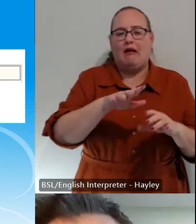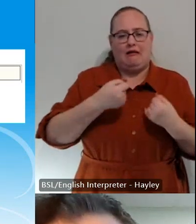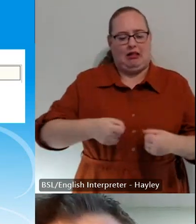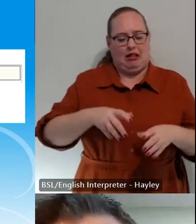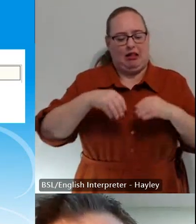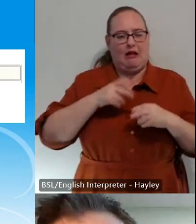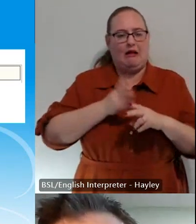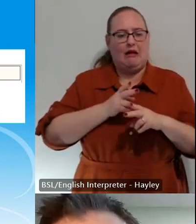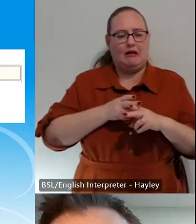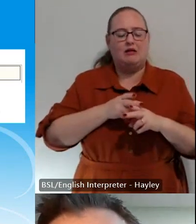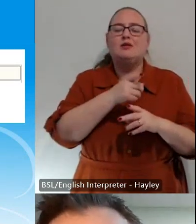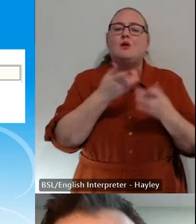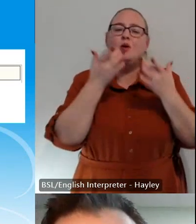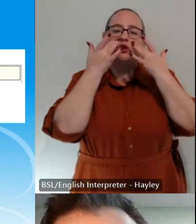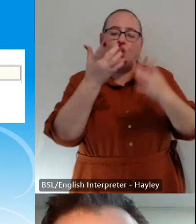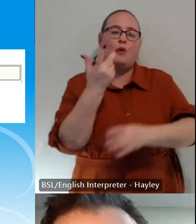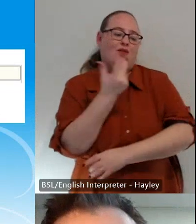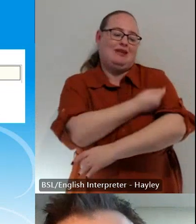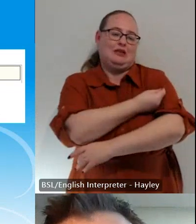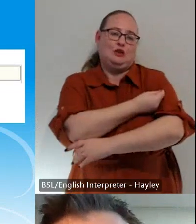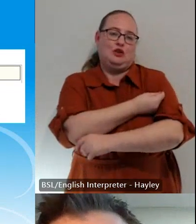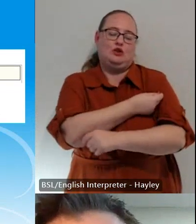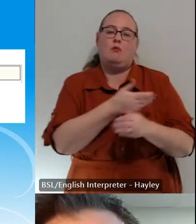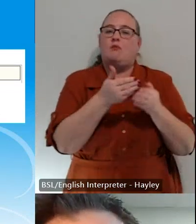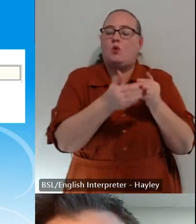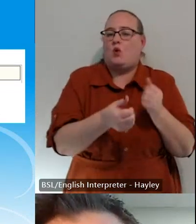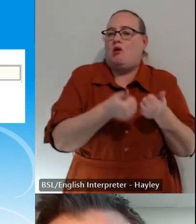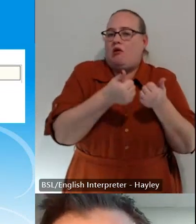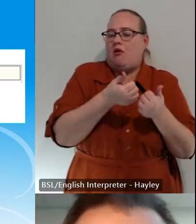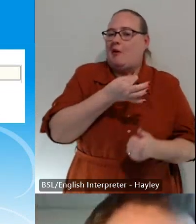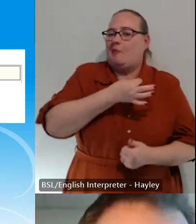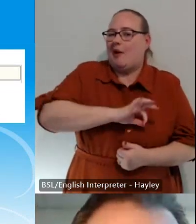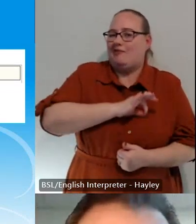of vaccinations rather than infections. This is a study